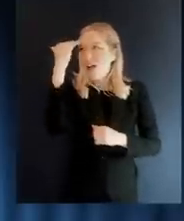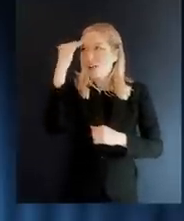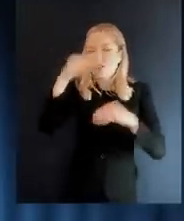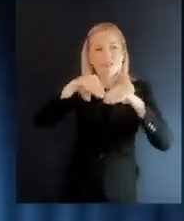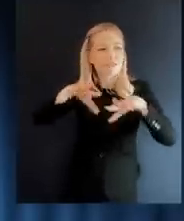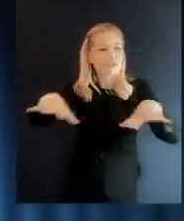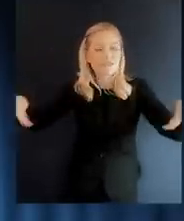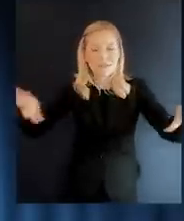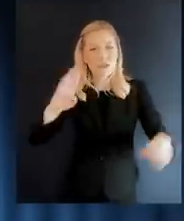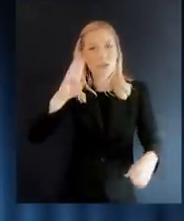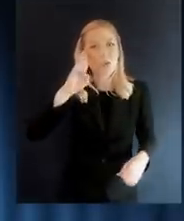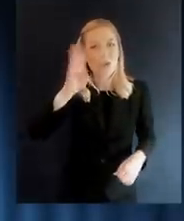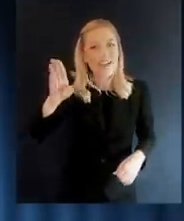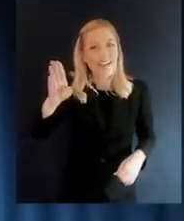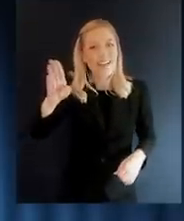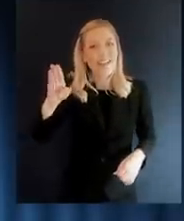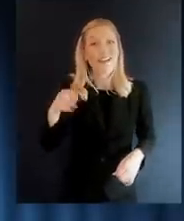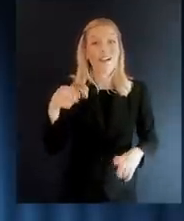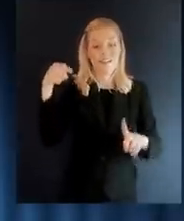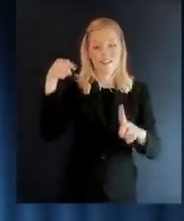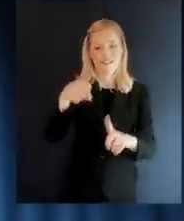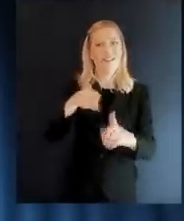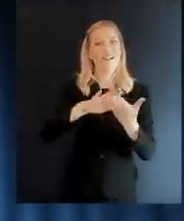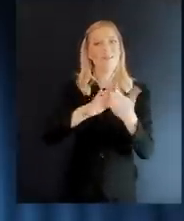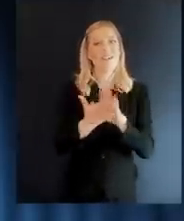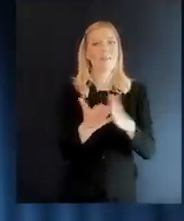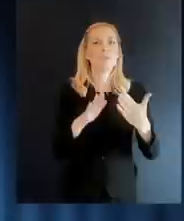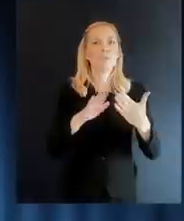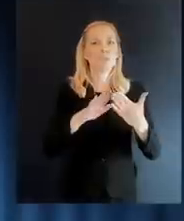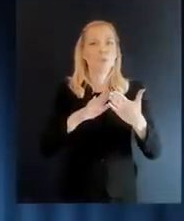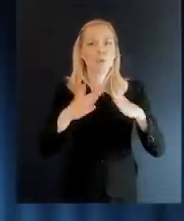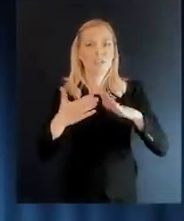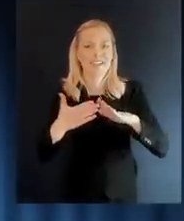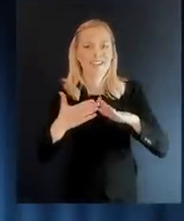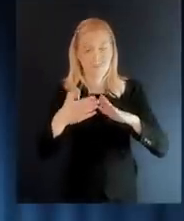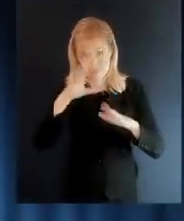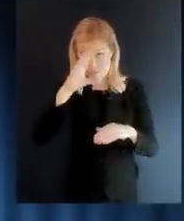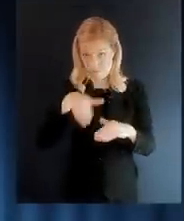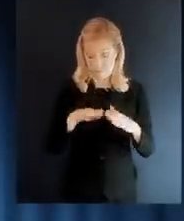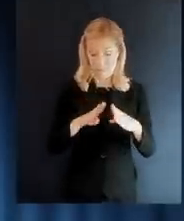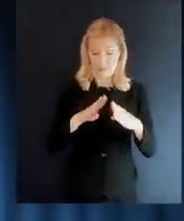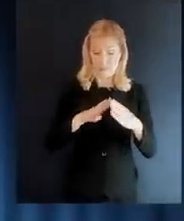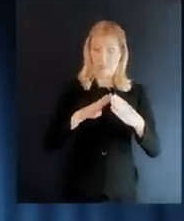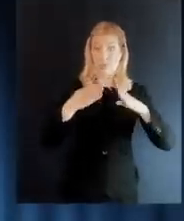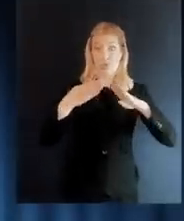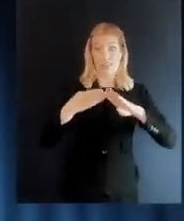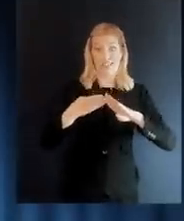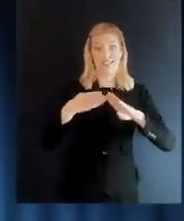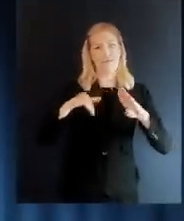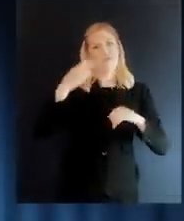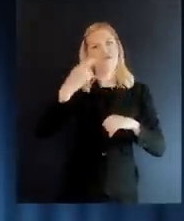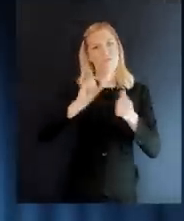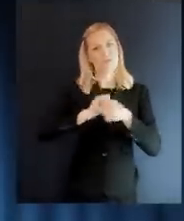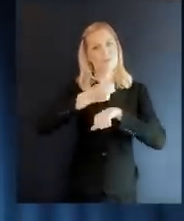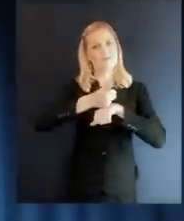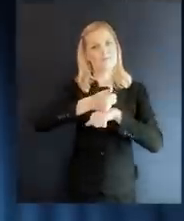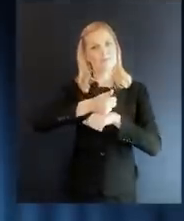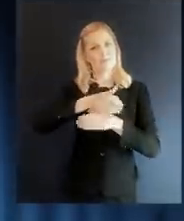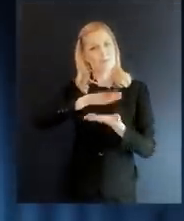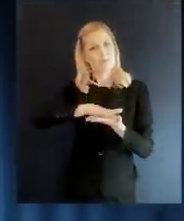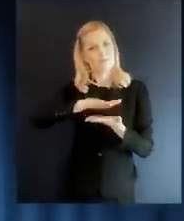all, community is a bedrock of Madison College. We are the Communities College in Fort